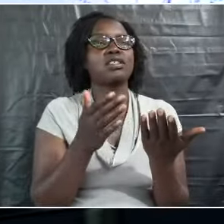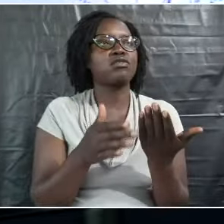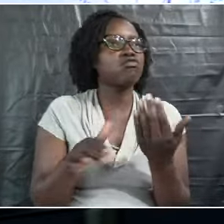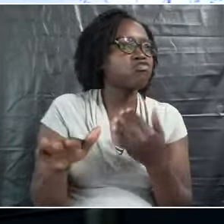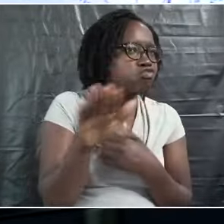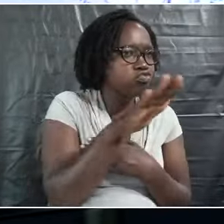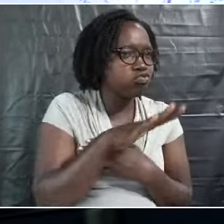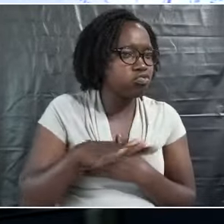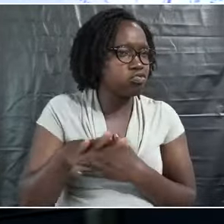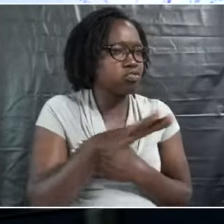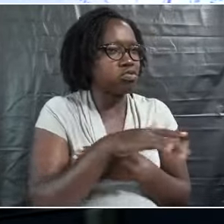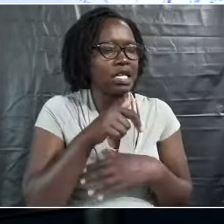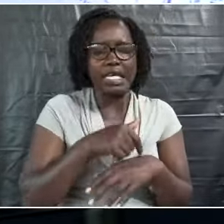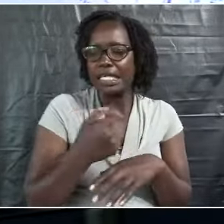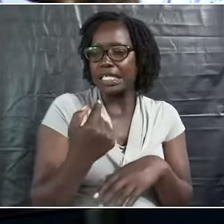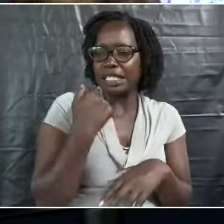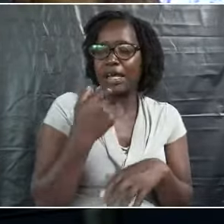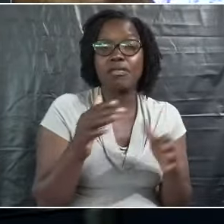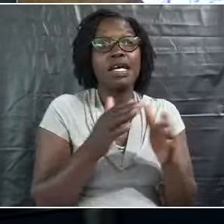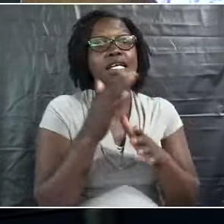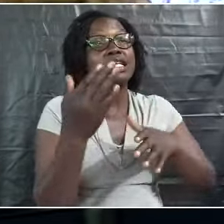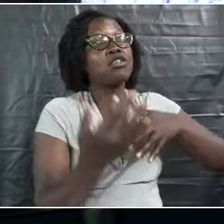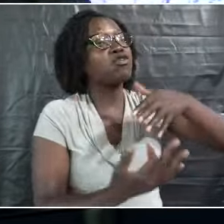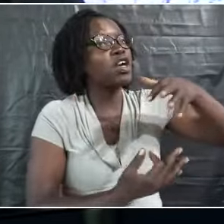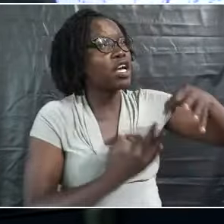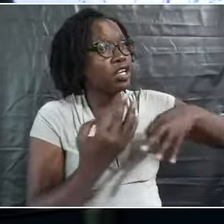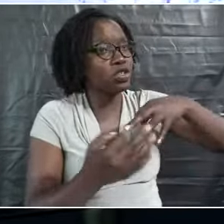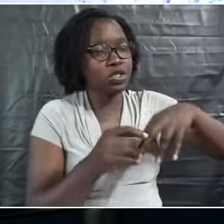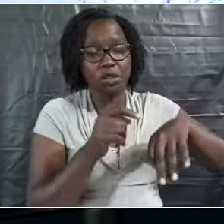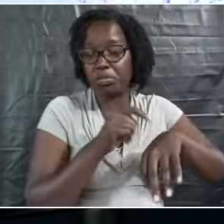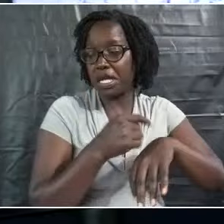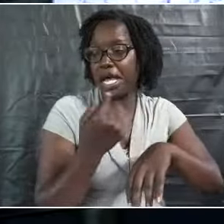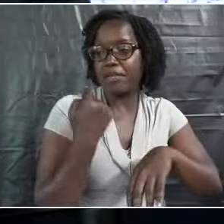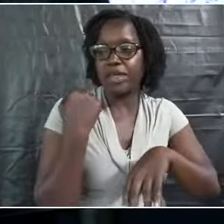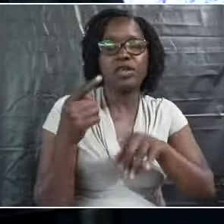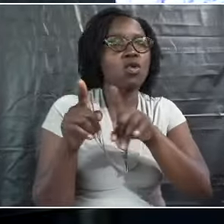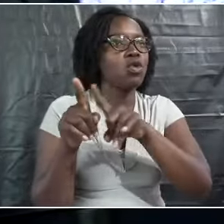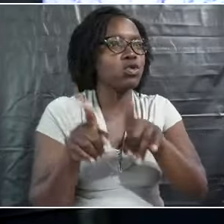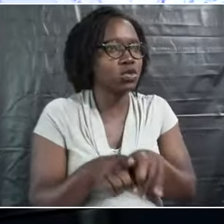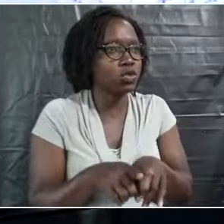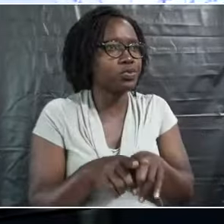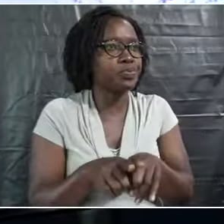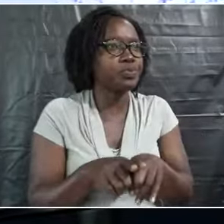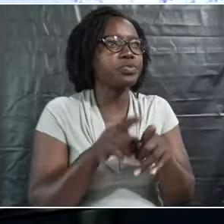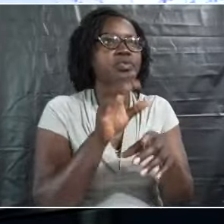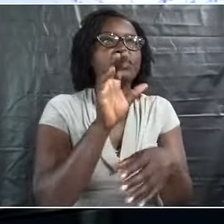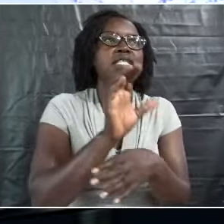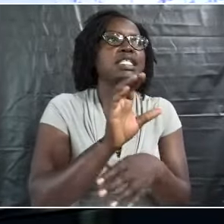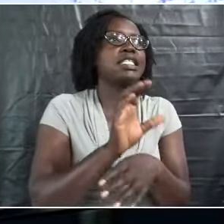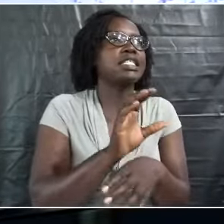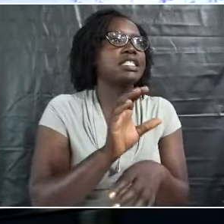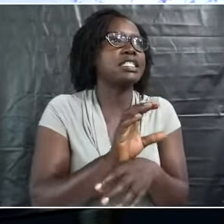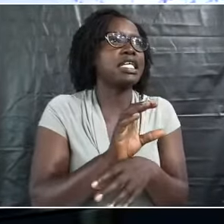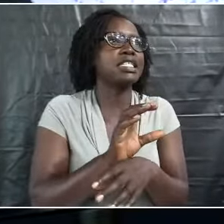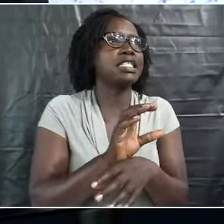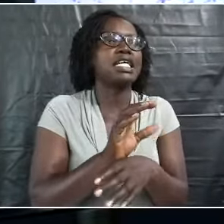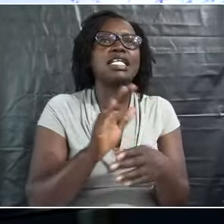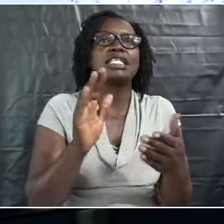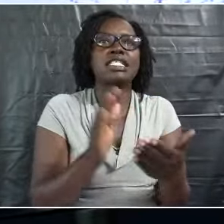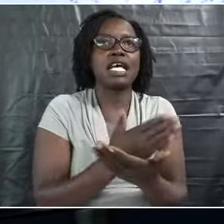that time, there was great fellowship. At that time also, the church, some of